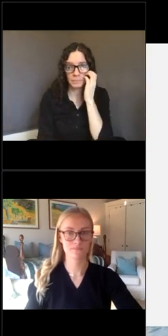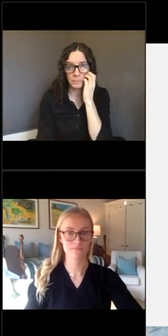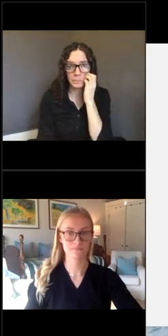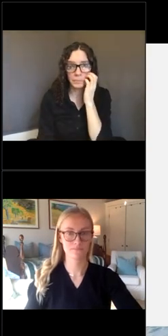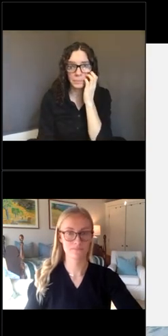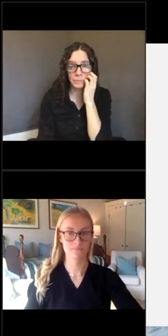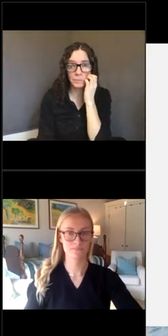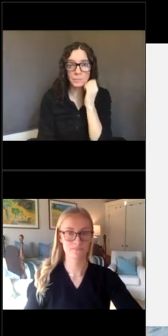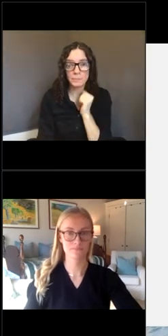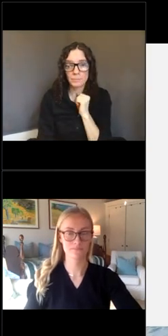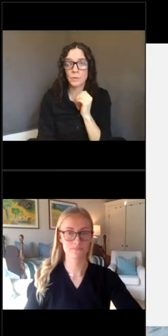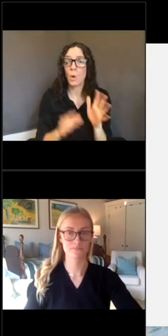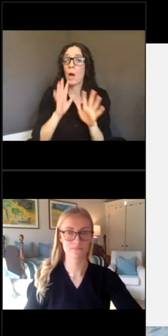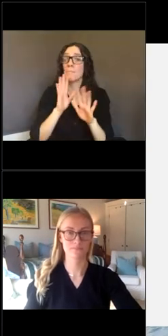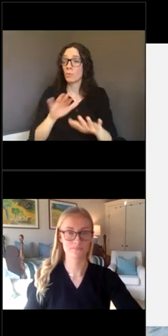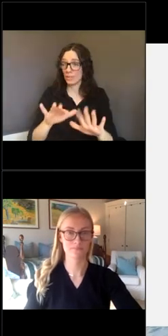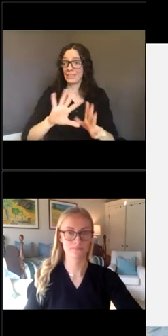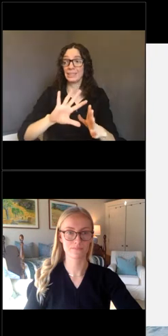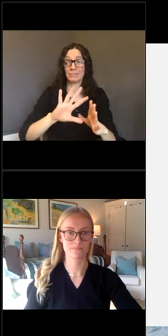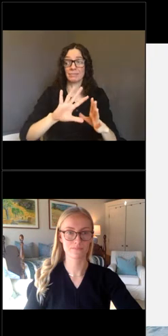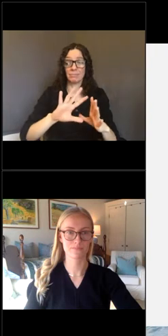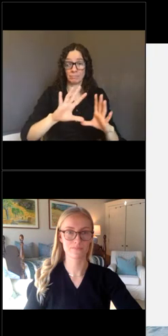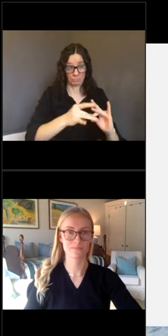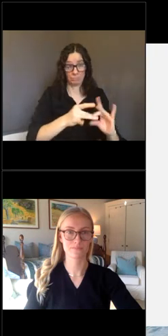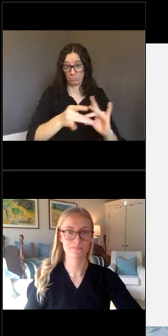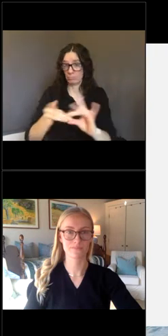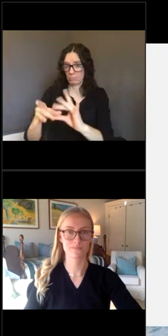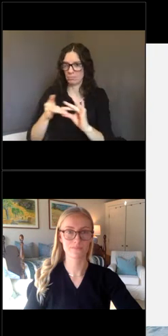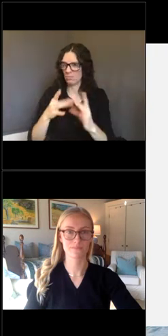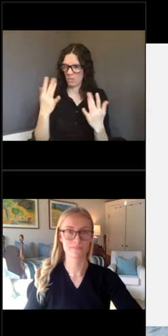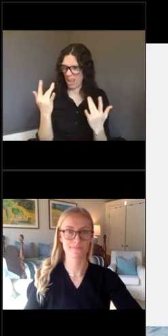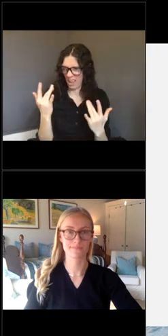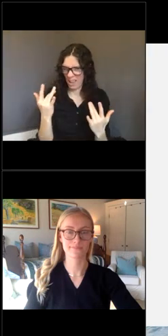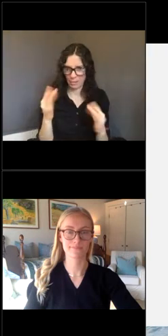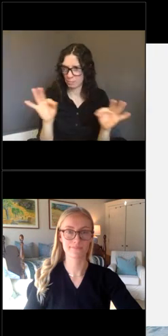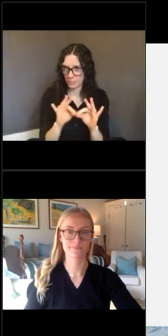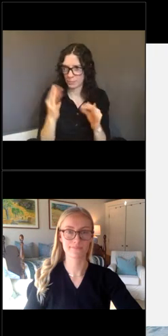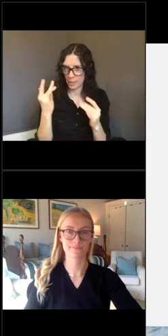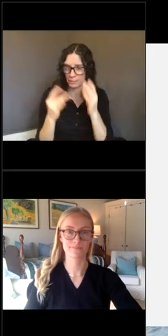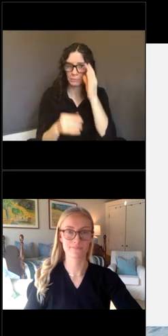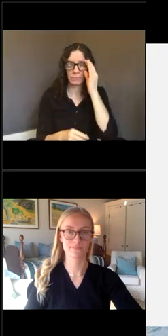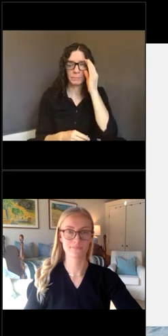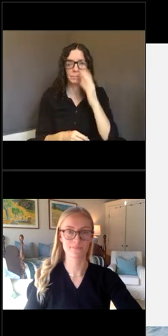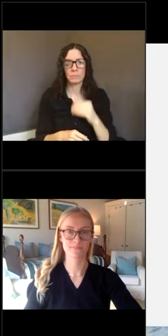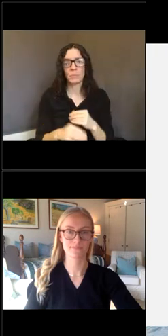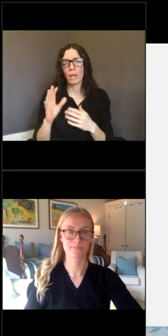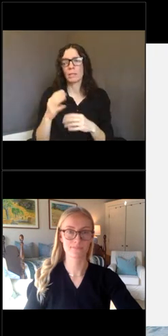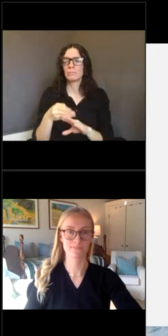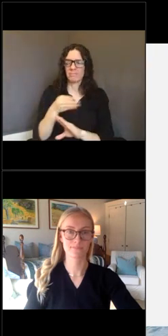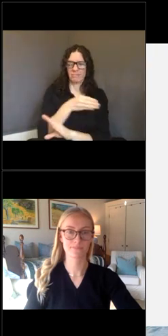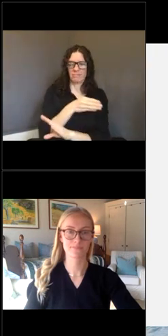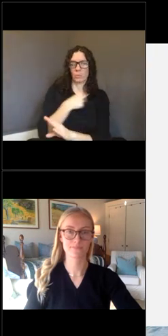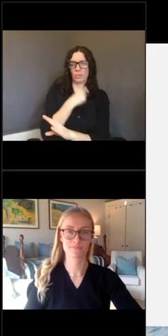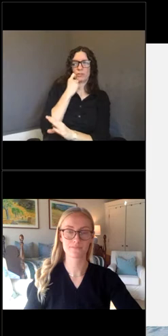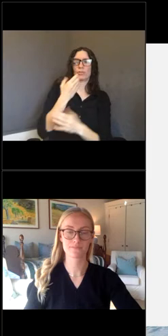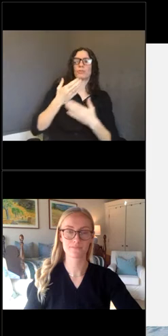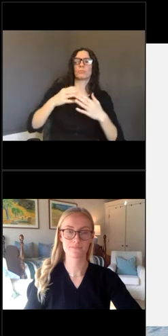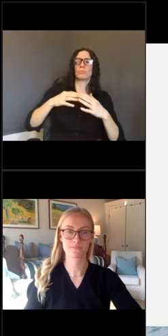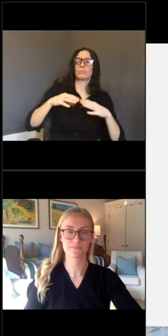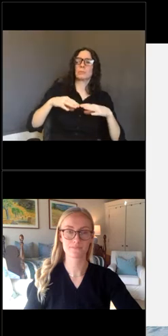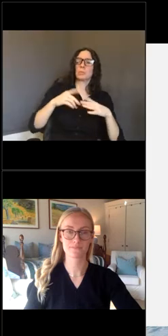Why marine connectivity? Well, we started to talk about it a little bit up above. We have the functional